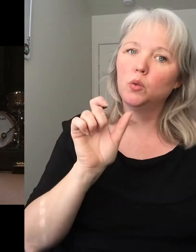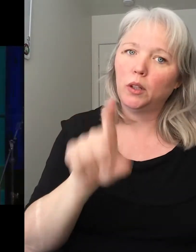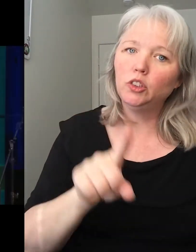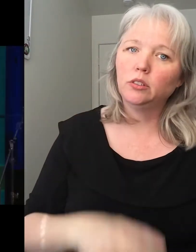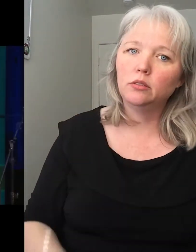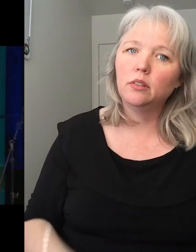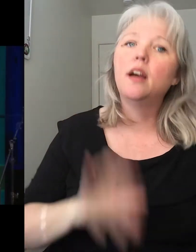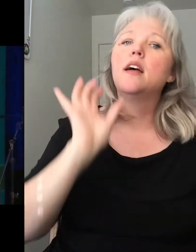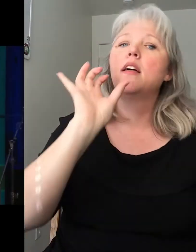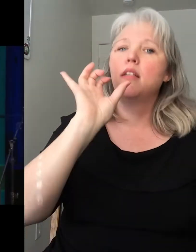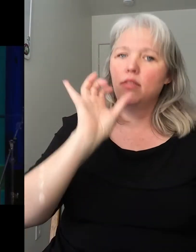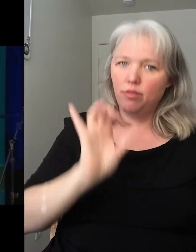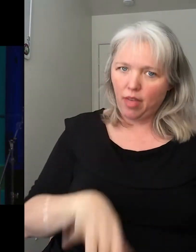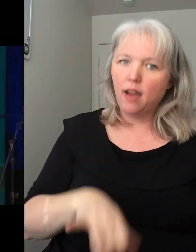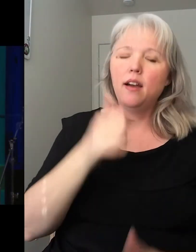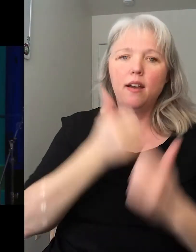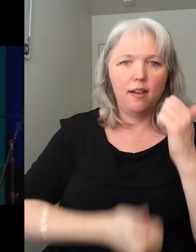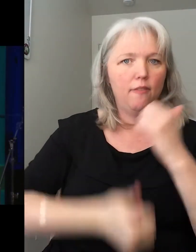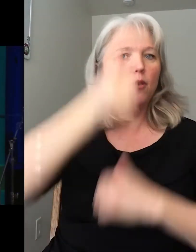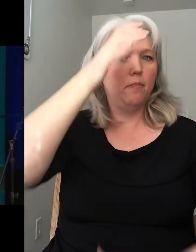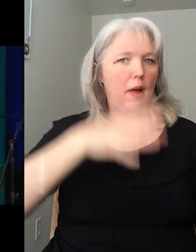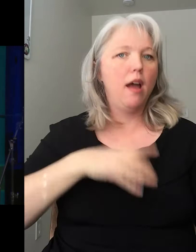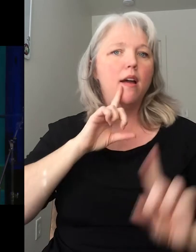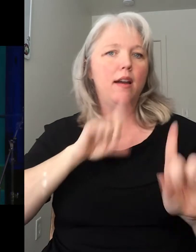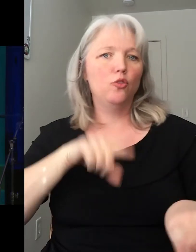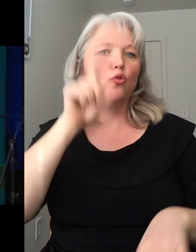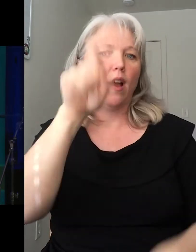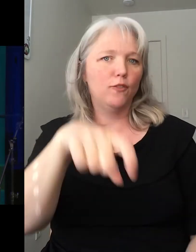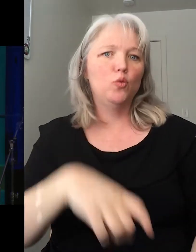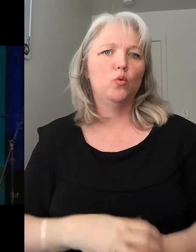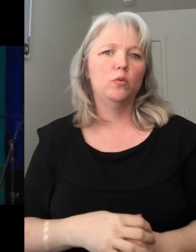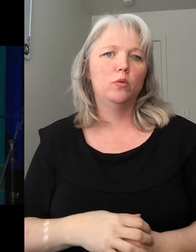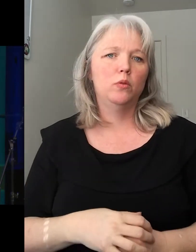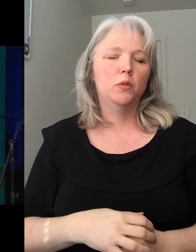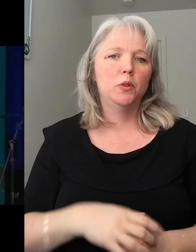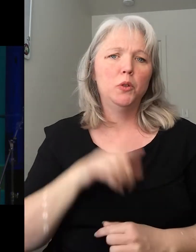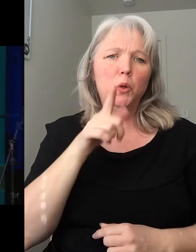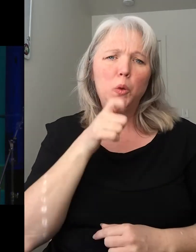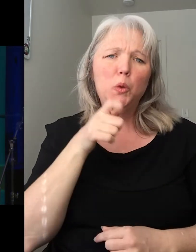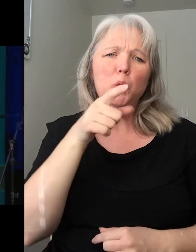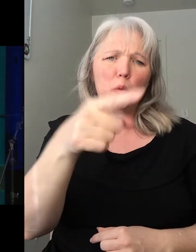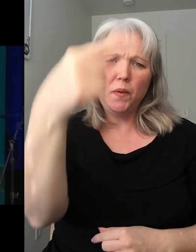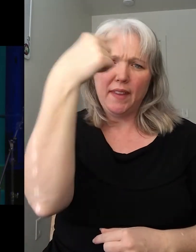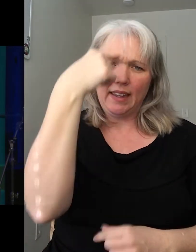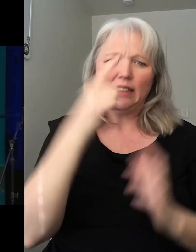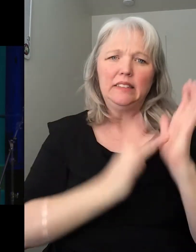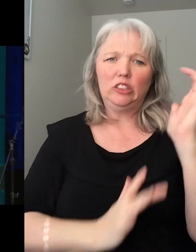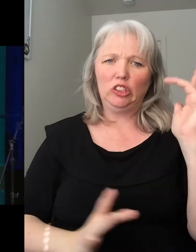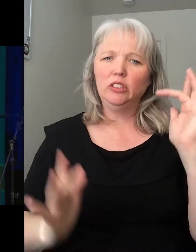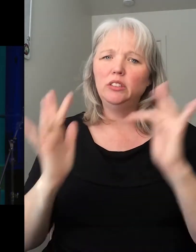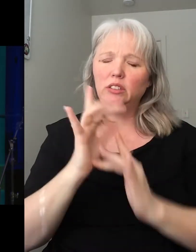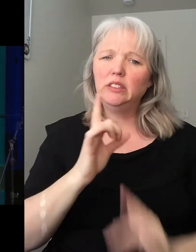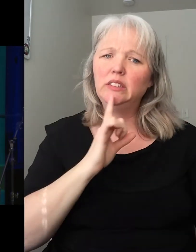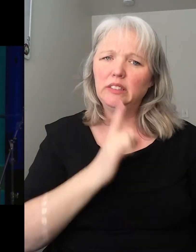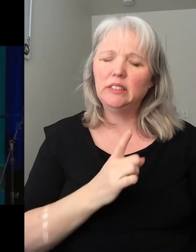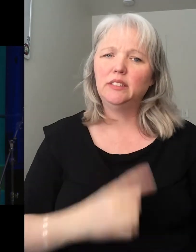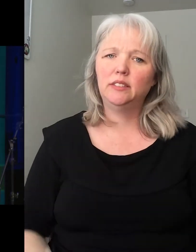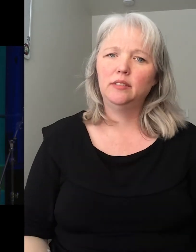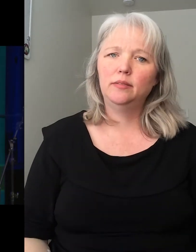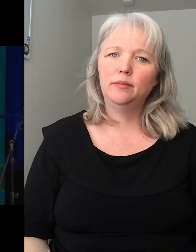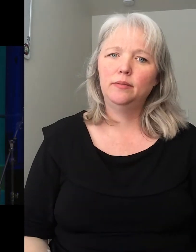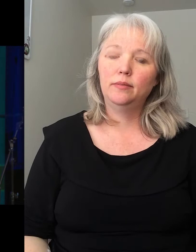question. That's the question every man must answer. Who do you say that Jesus